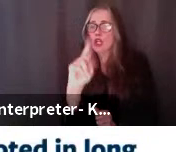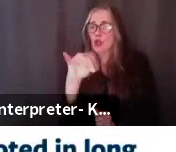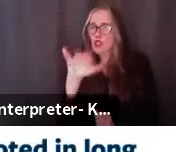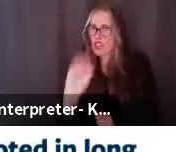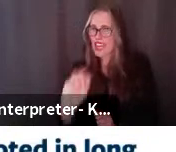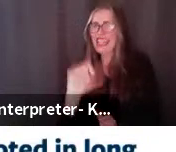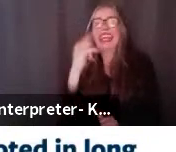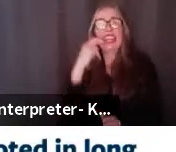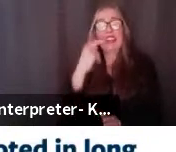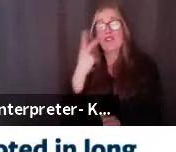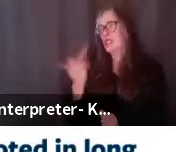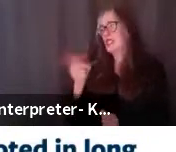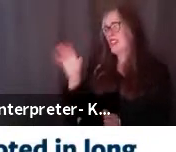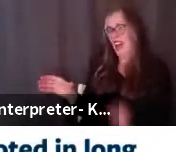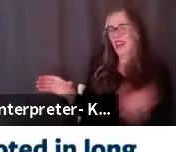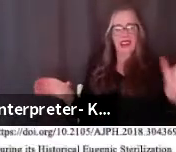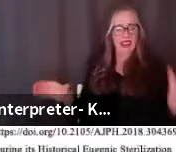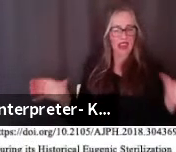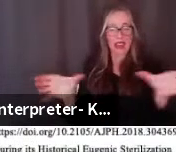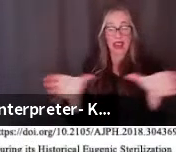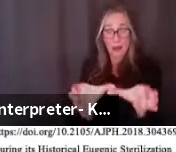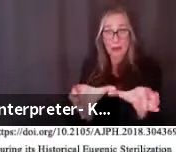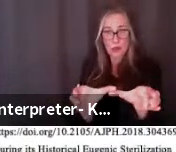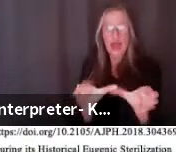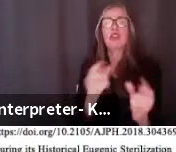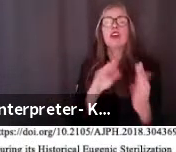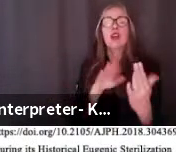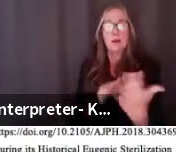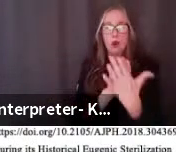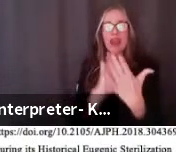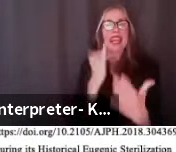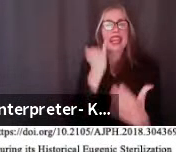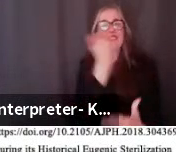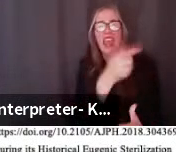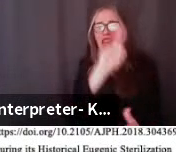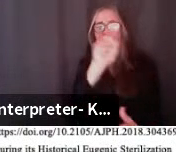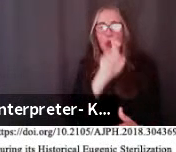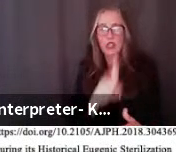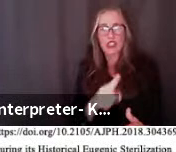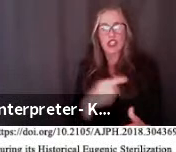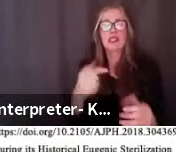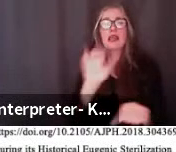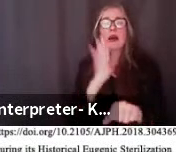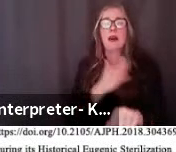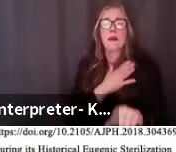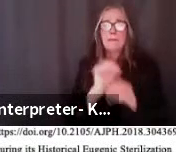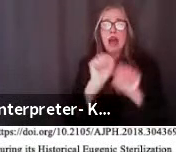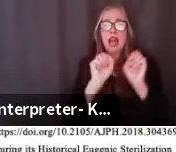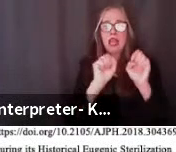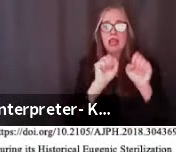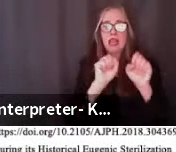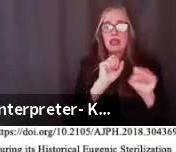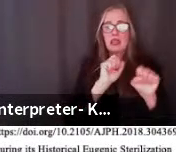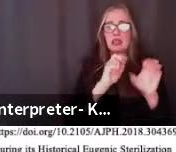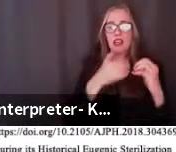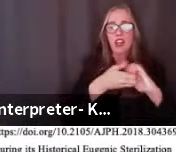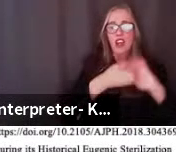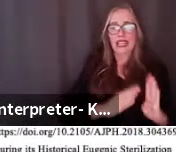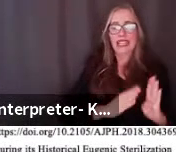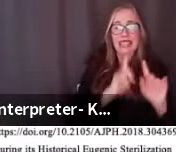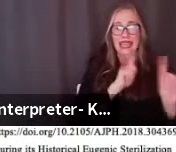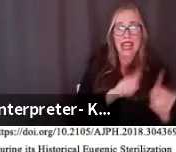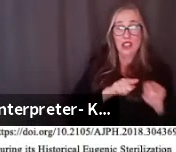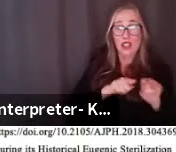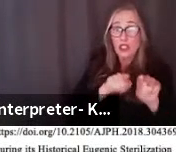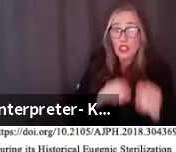confront their lingering harm if there are any questions my wonderful colleagues can either answer them during the q a or possible on my